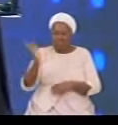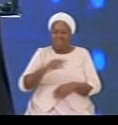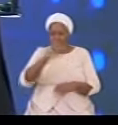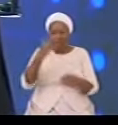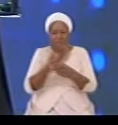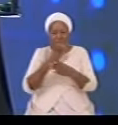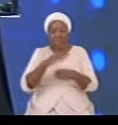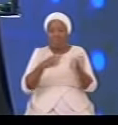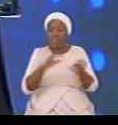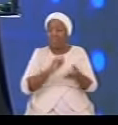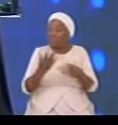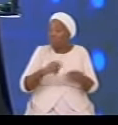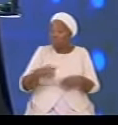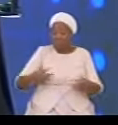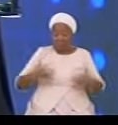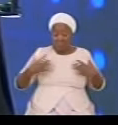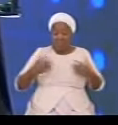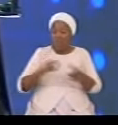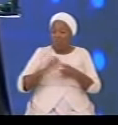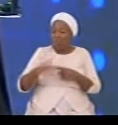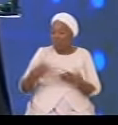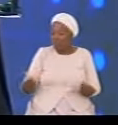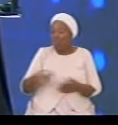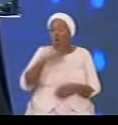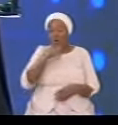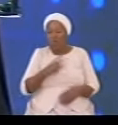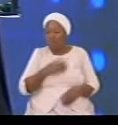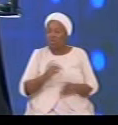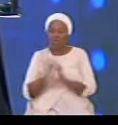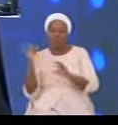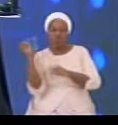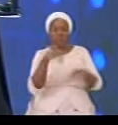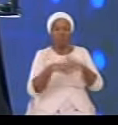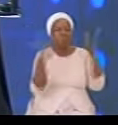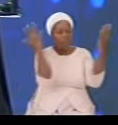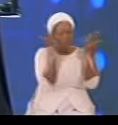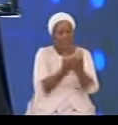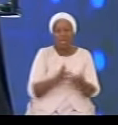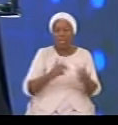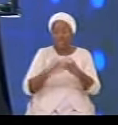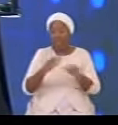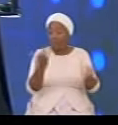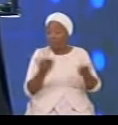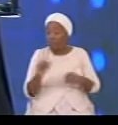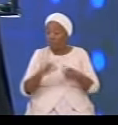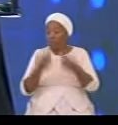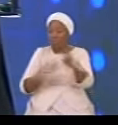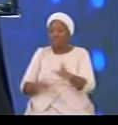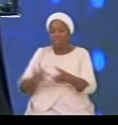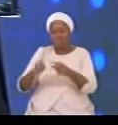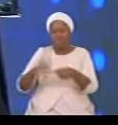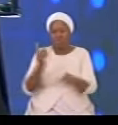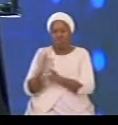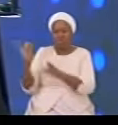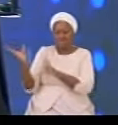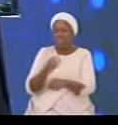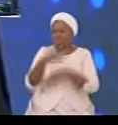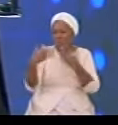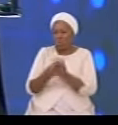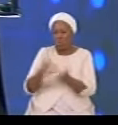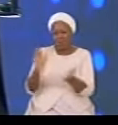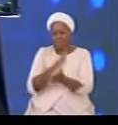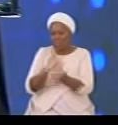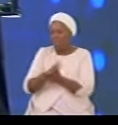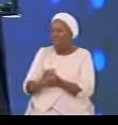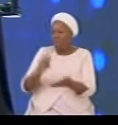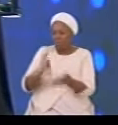whisked them into the prison. And if he wanted them to die, he will get the necessary papers and get rid